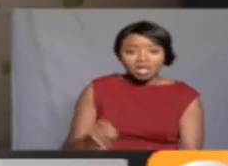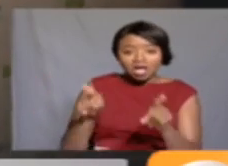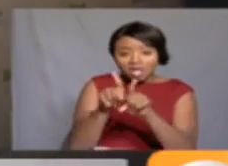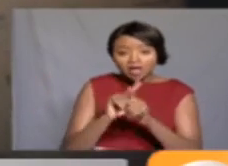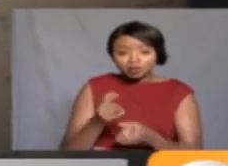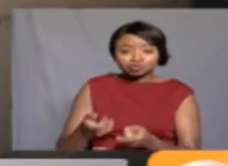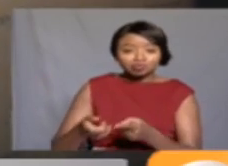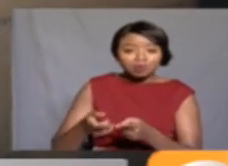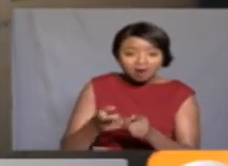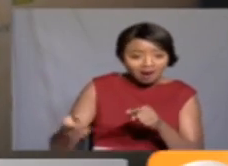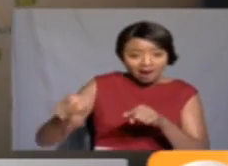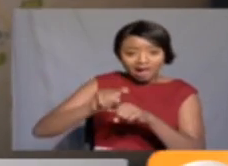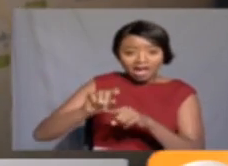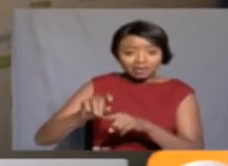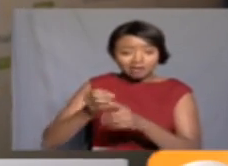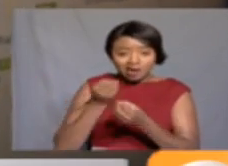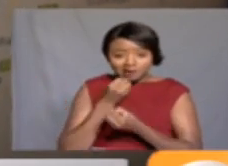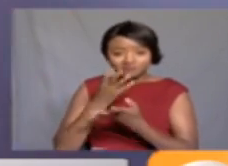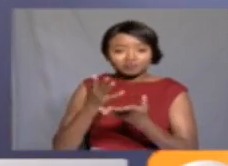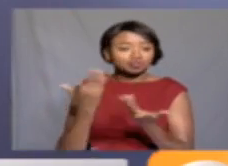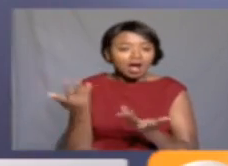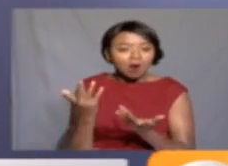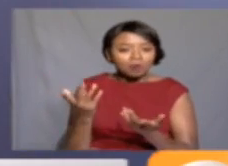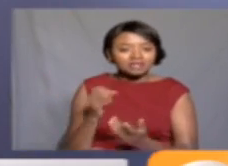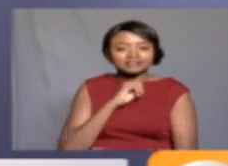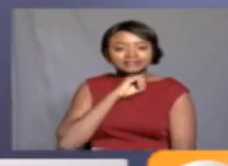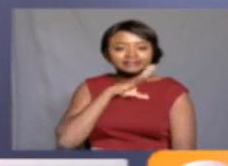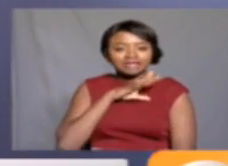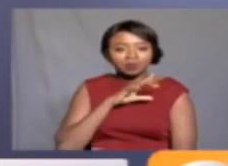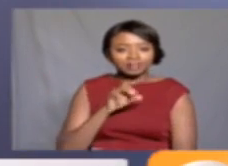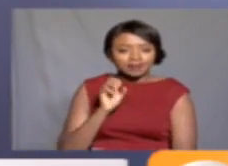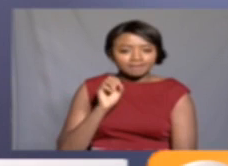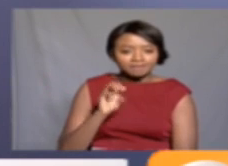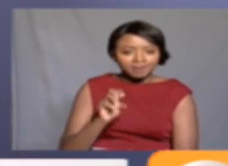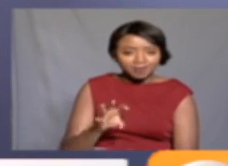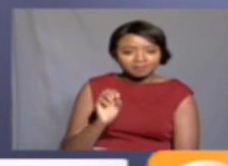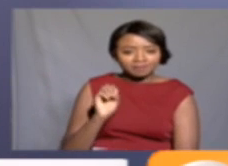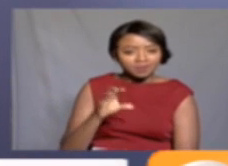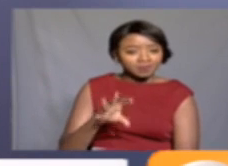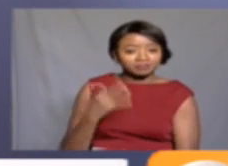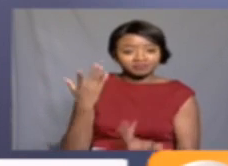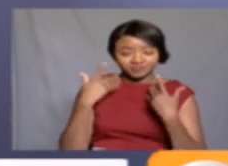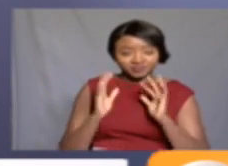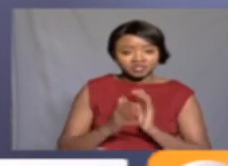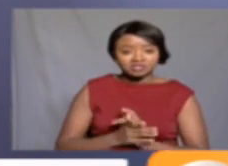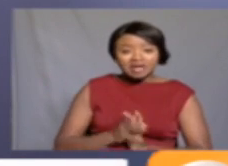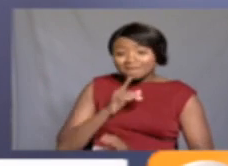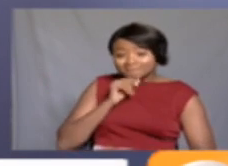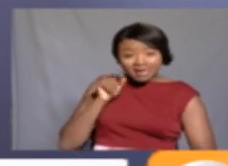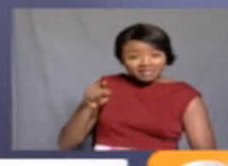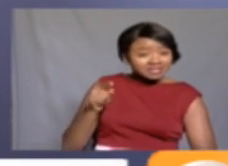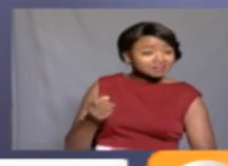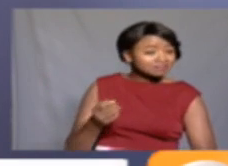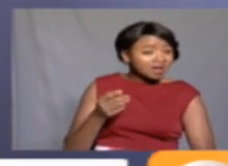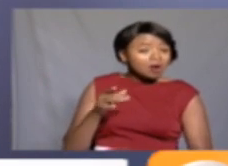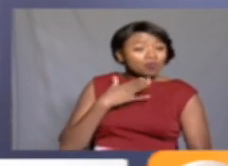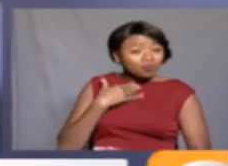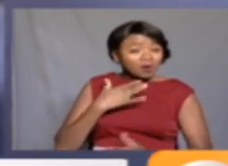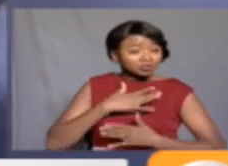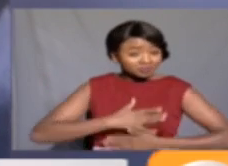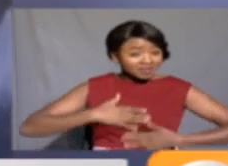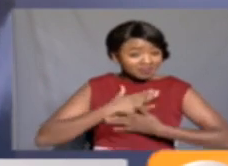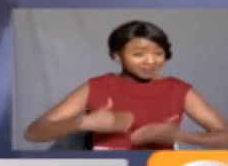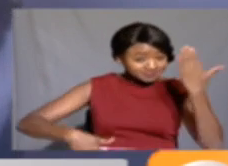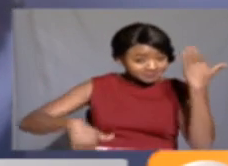a notification via a beep sound. Felix did not always dream of being a space scientist. During my